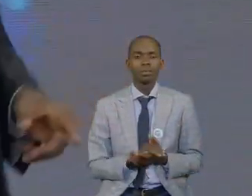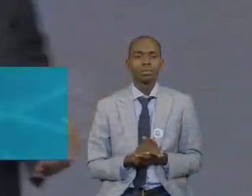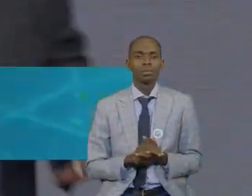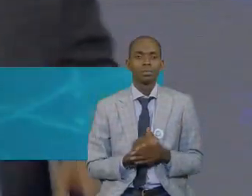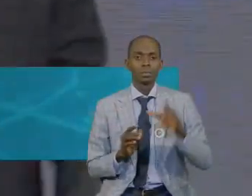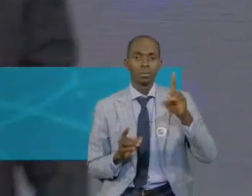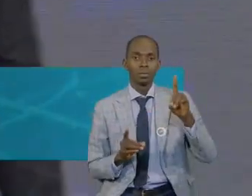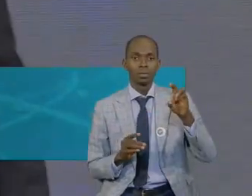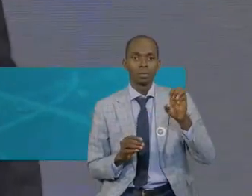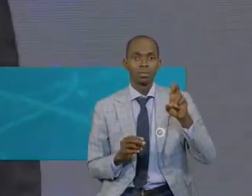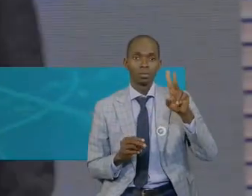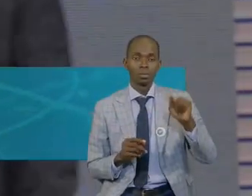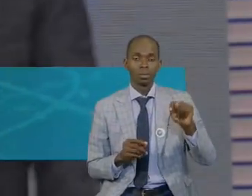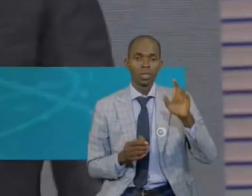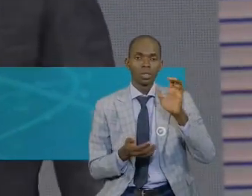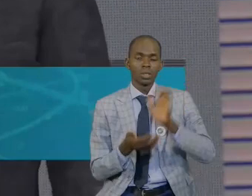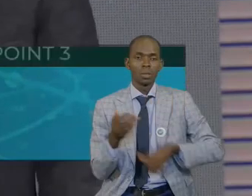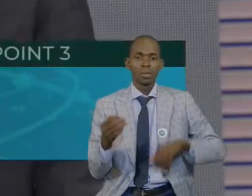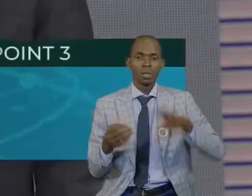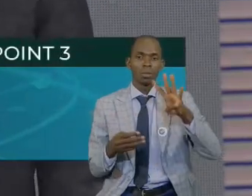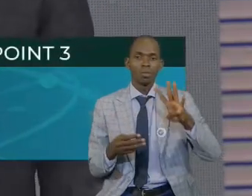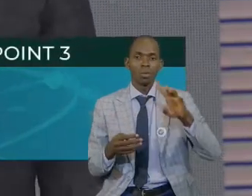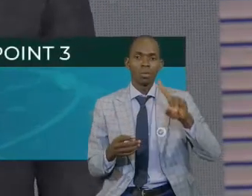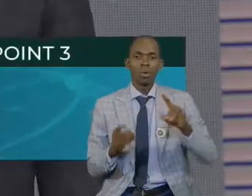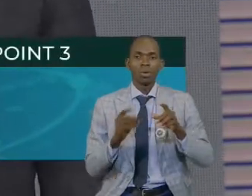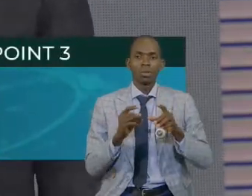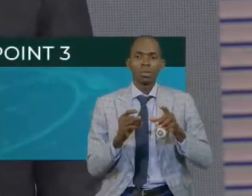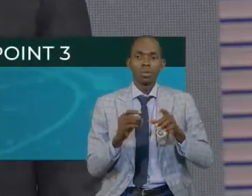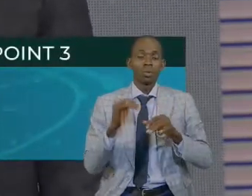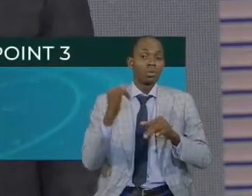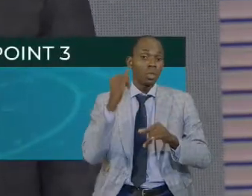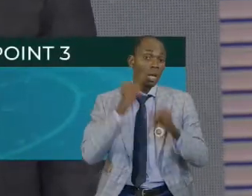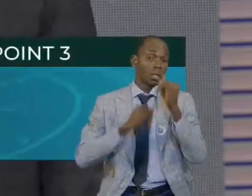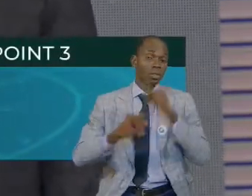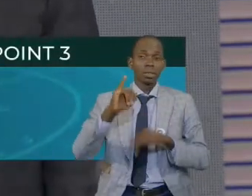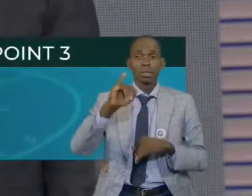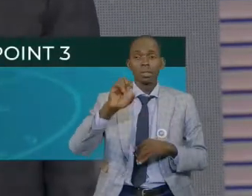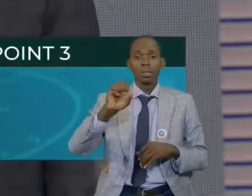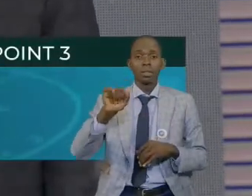It says, fear not, thou warm Jacob,